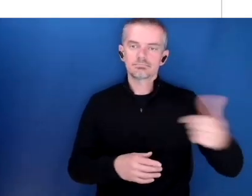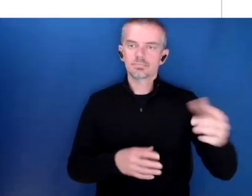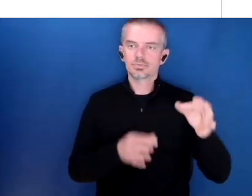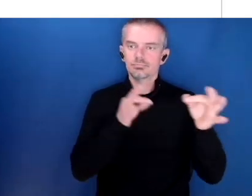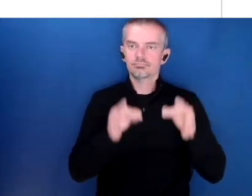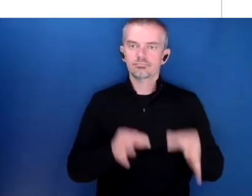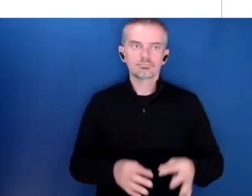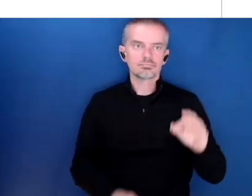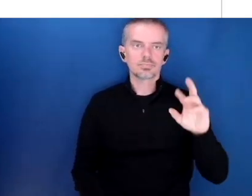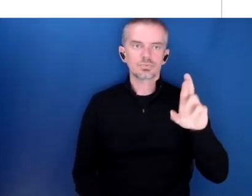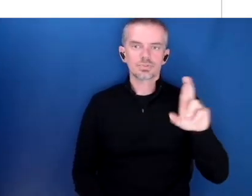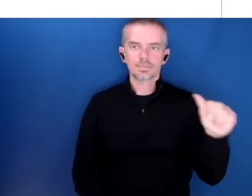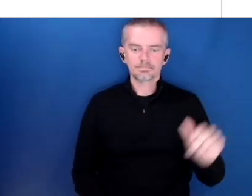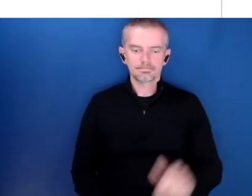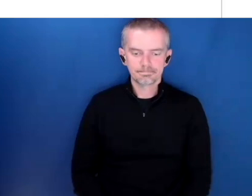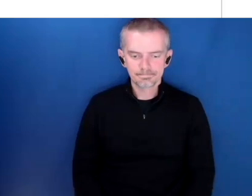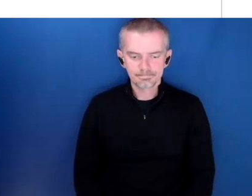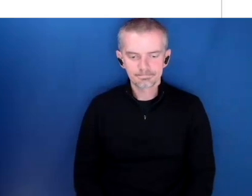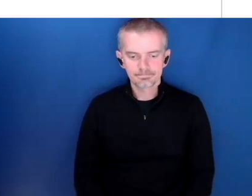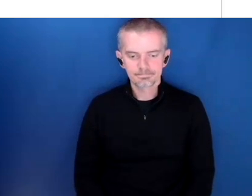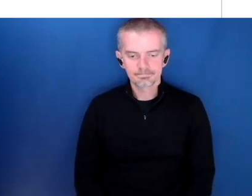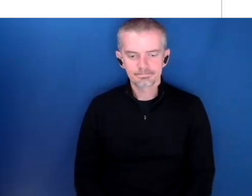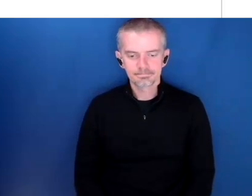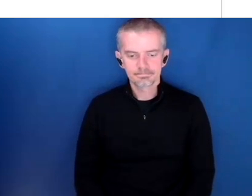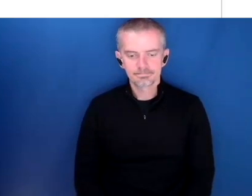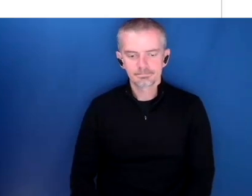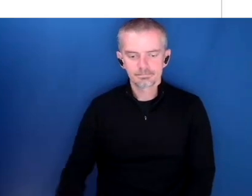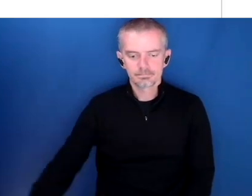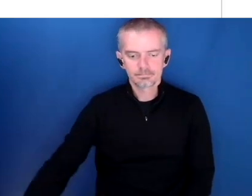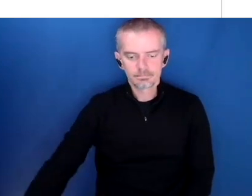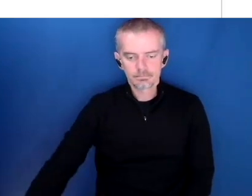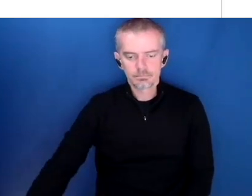about restoration agreements. Thank you, Emily.